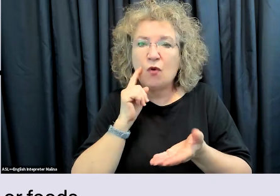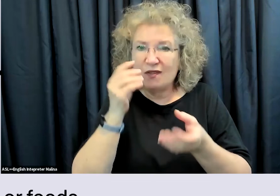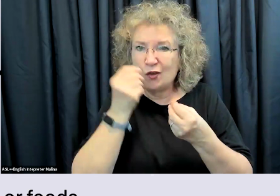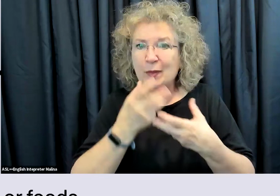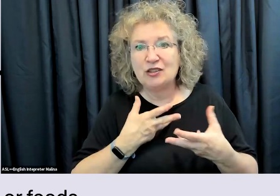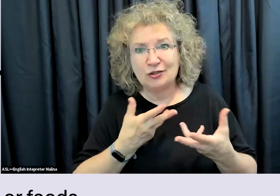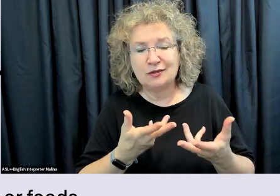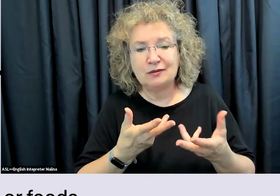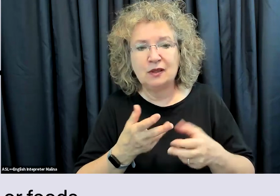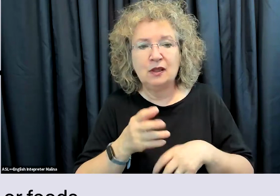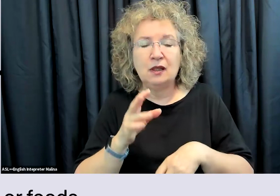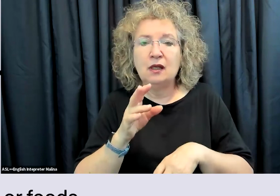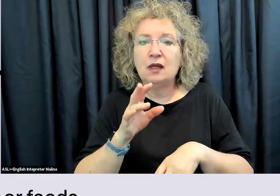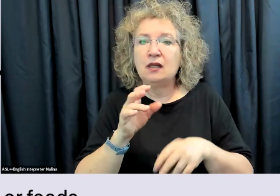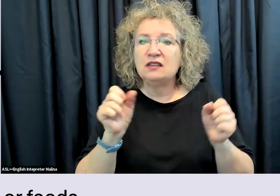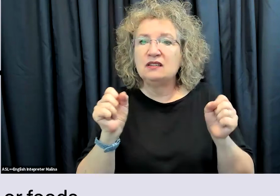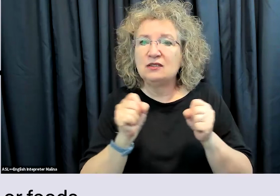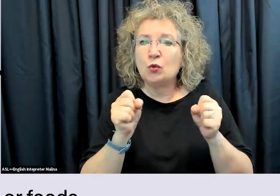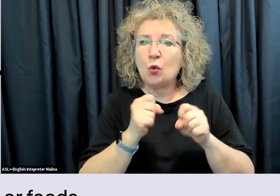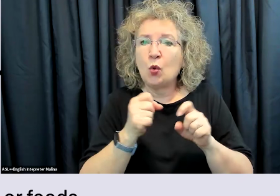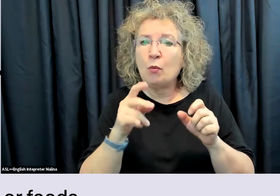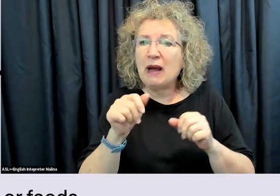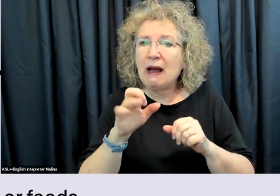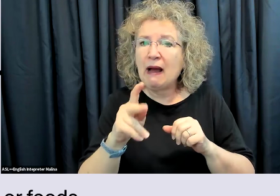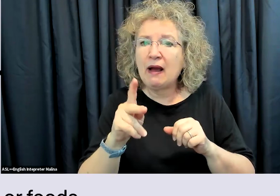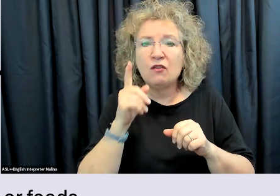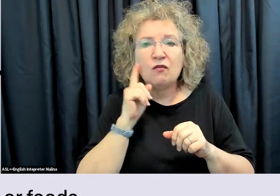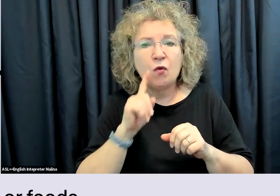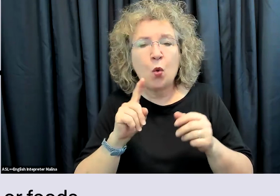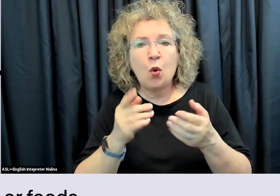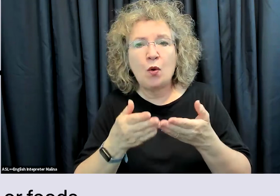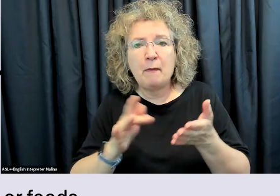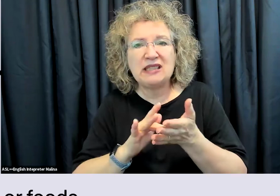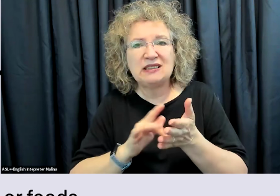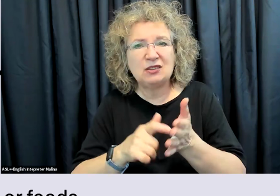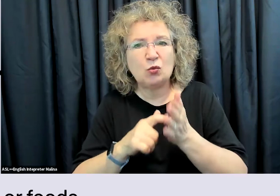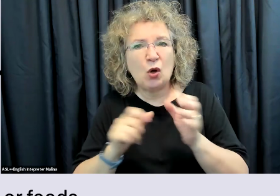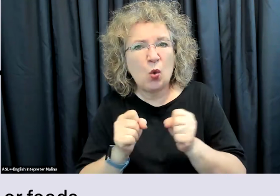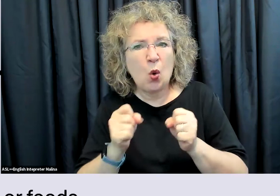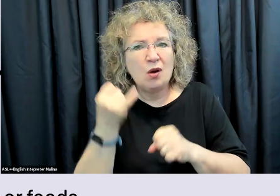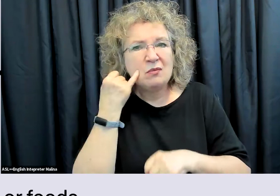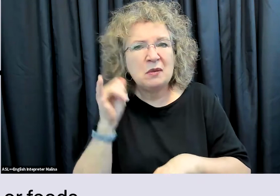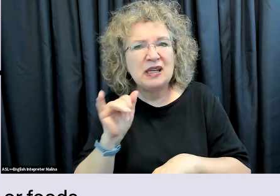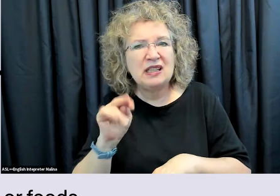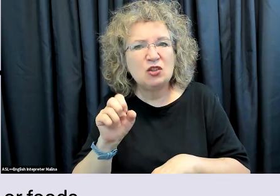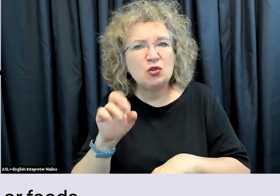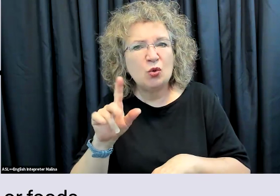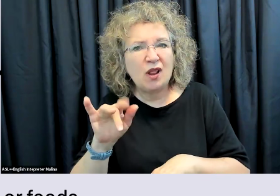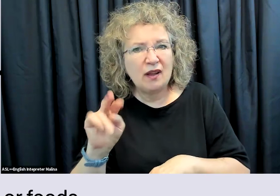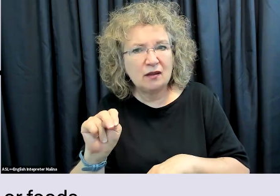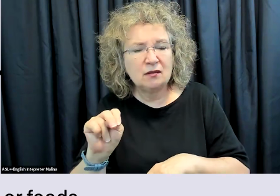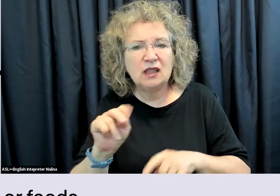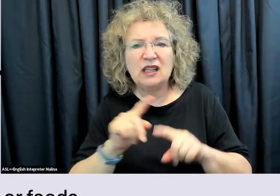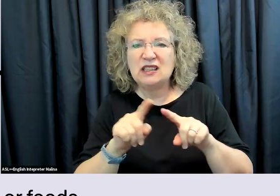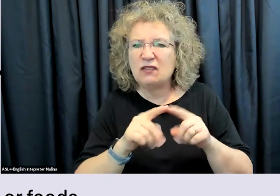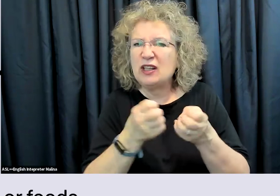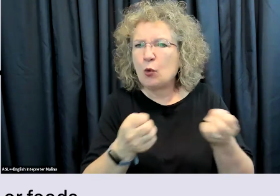medications like insulin. When planning for refills, enroll in your pharmacy's